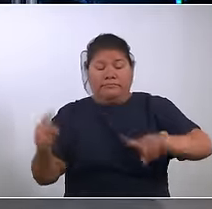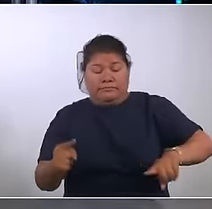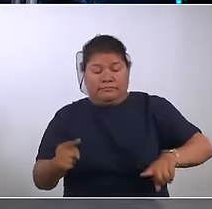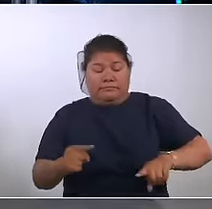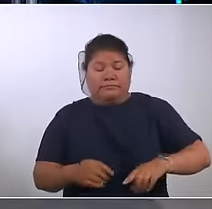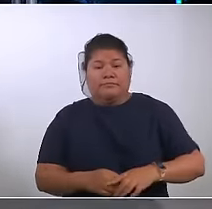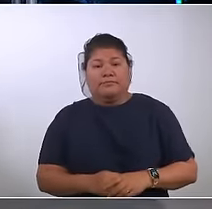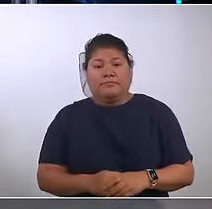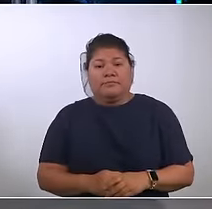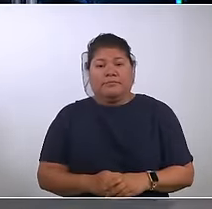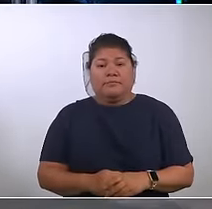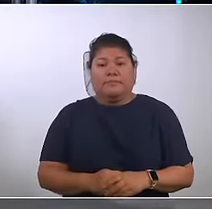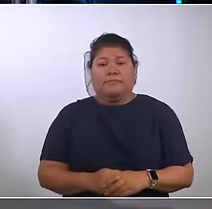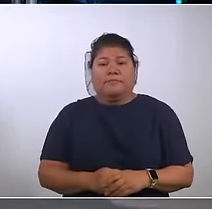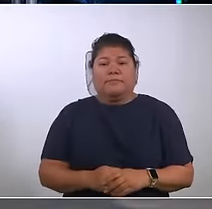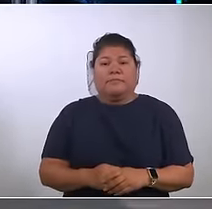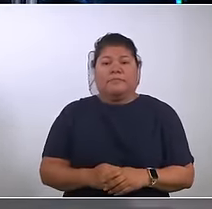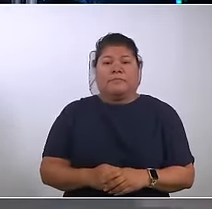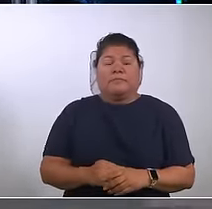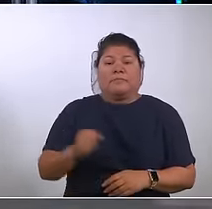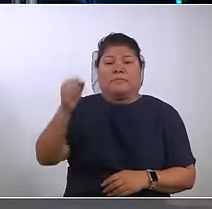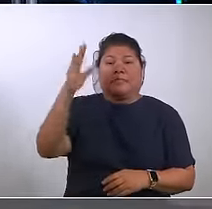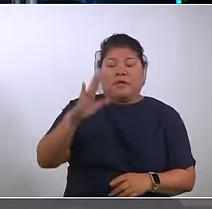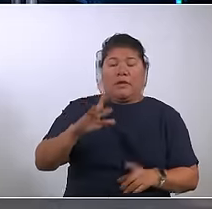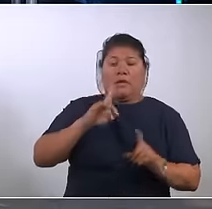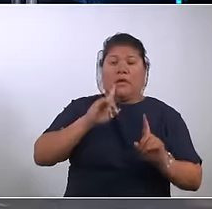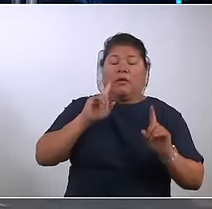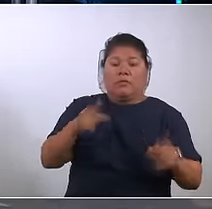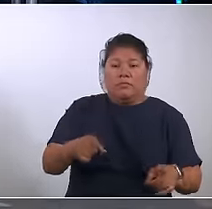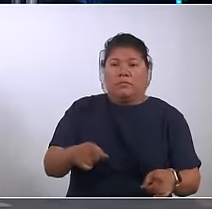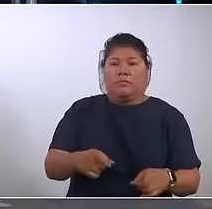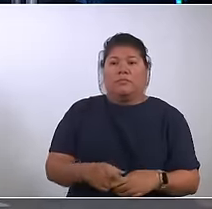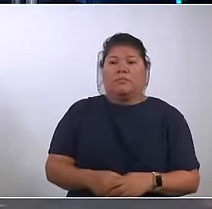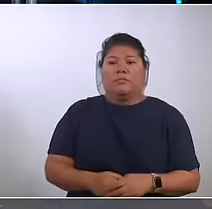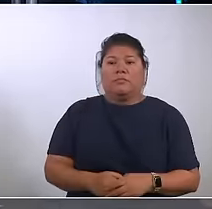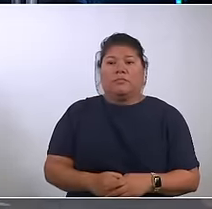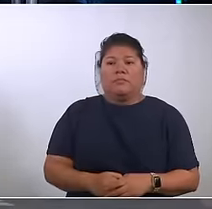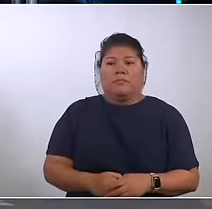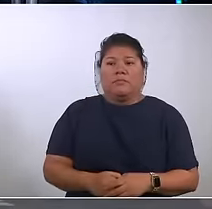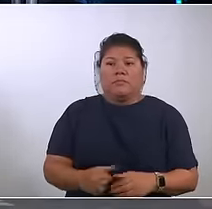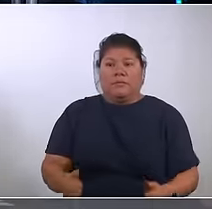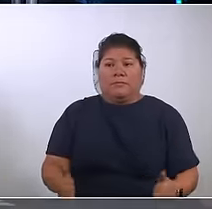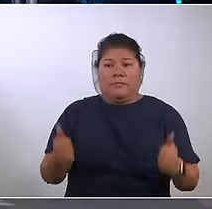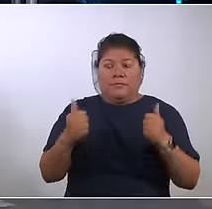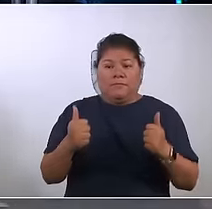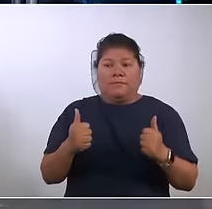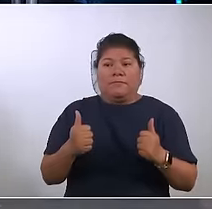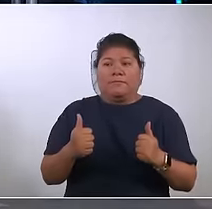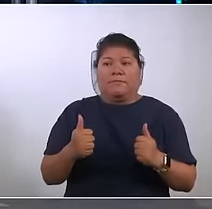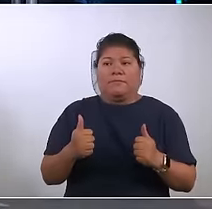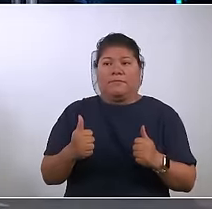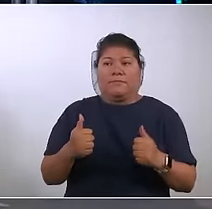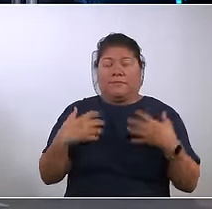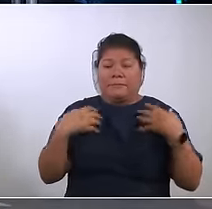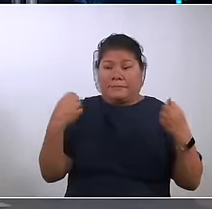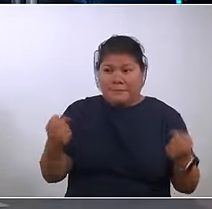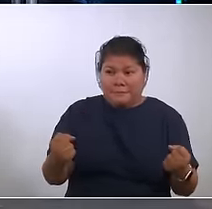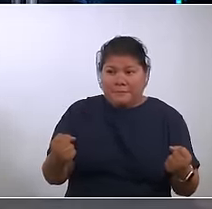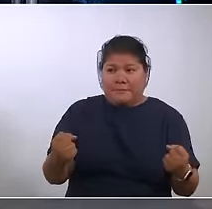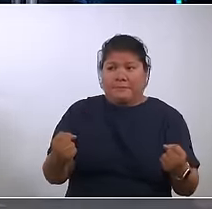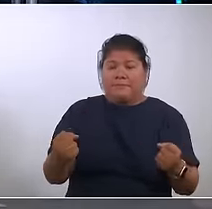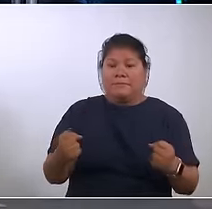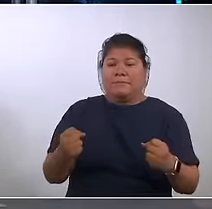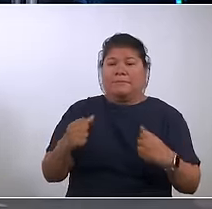que Cristo ha mandado, God will command, Dios mandará, life, vida, healing,